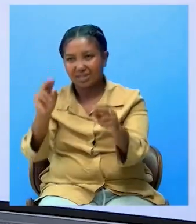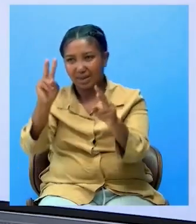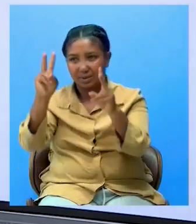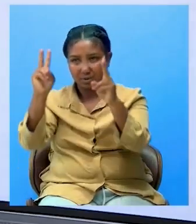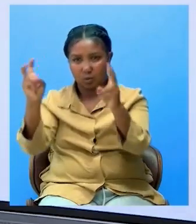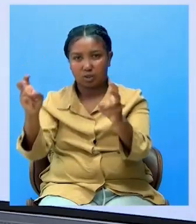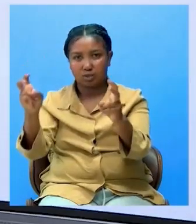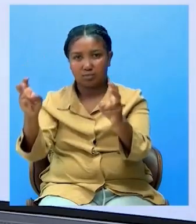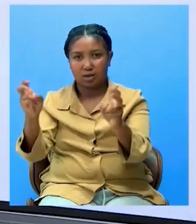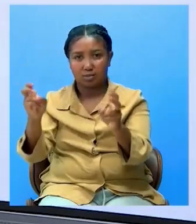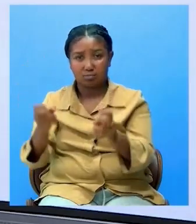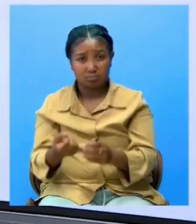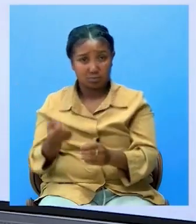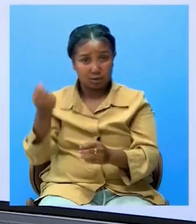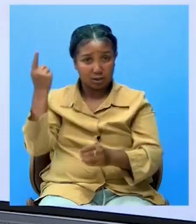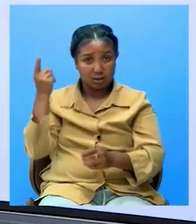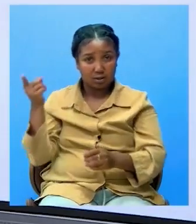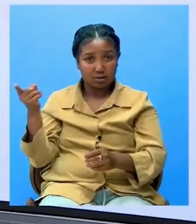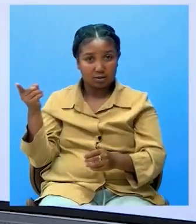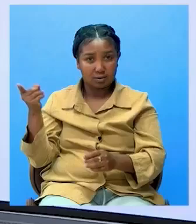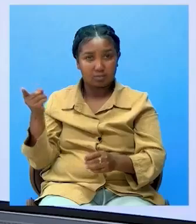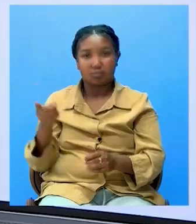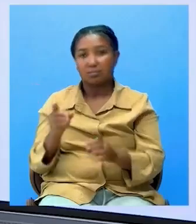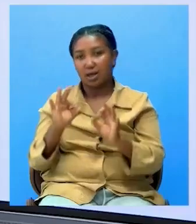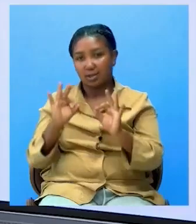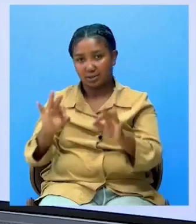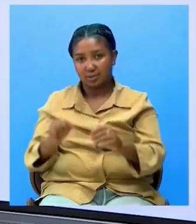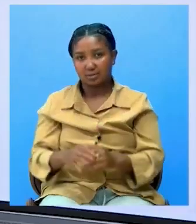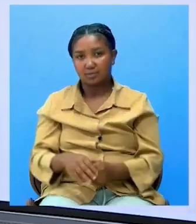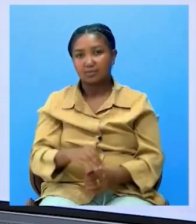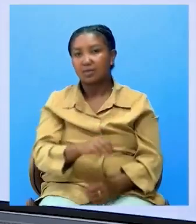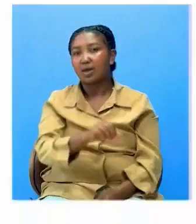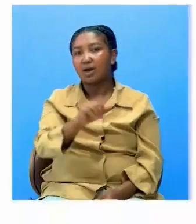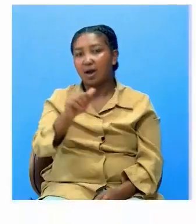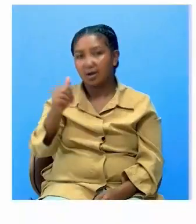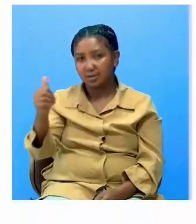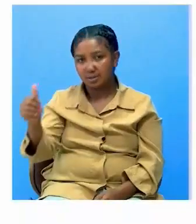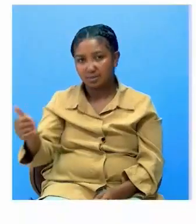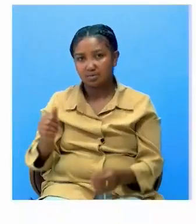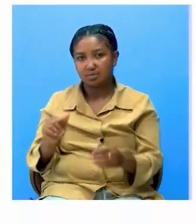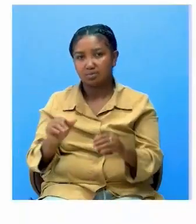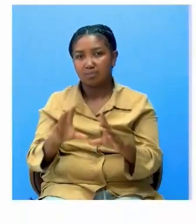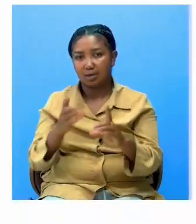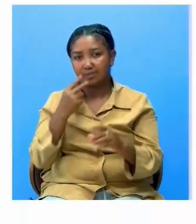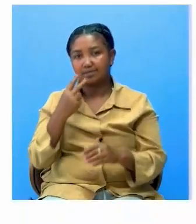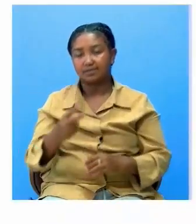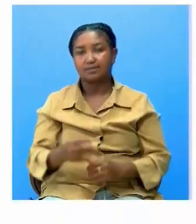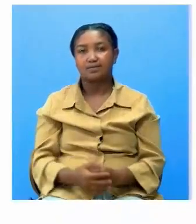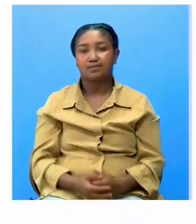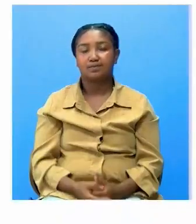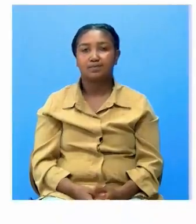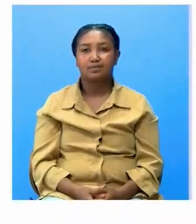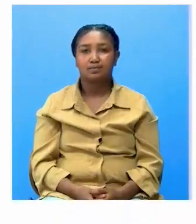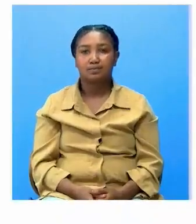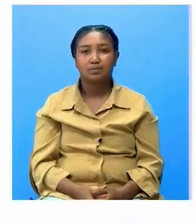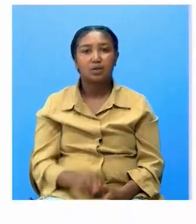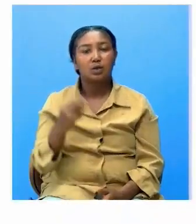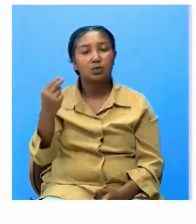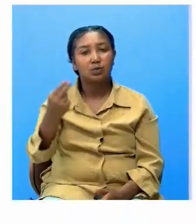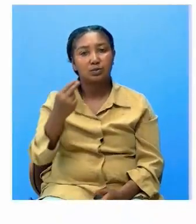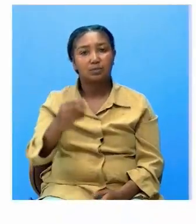mark. Is it clear? Nice. What's another part here? We can